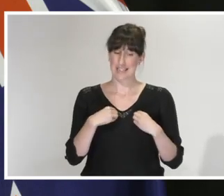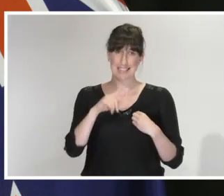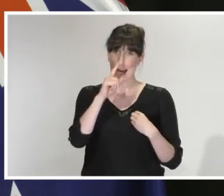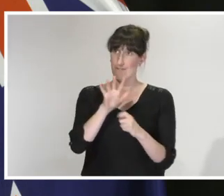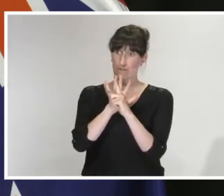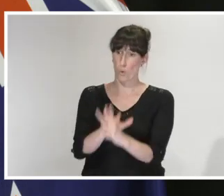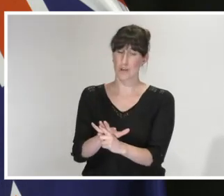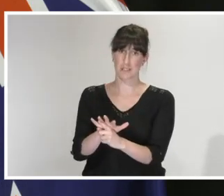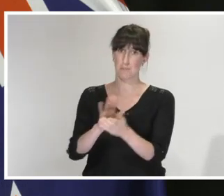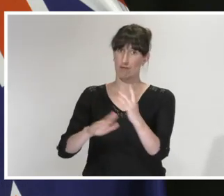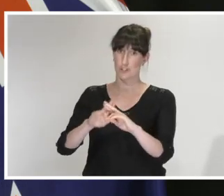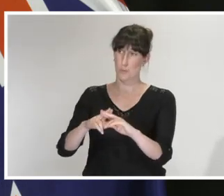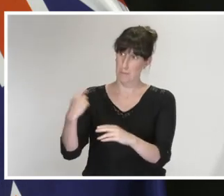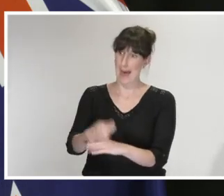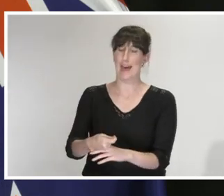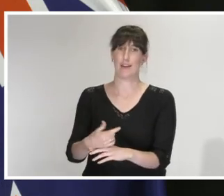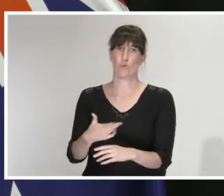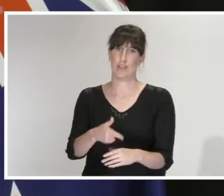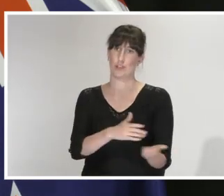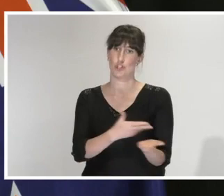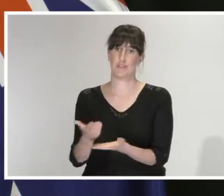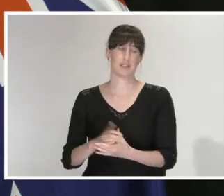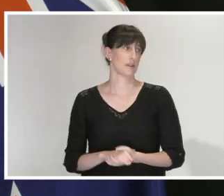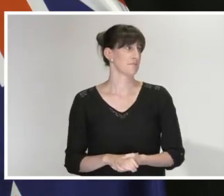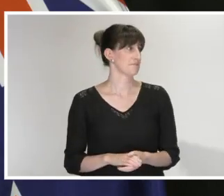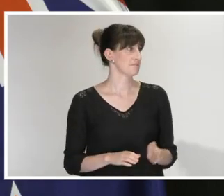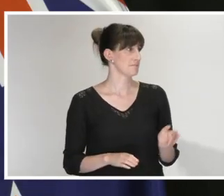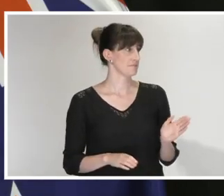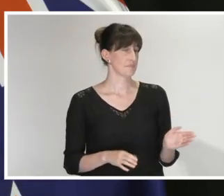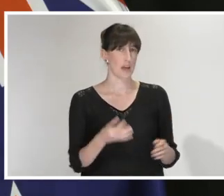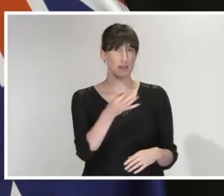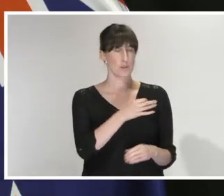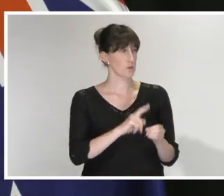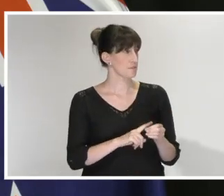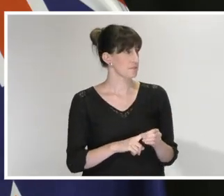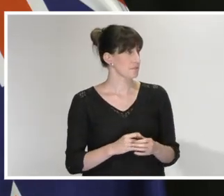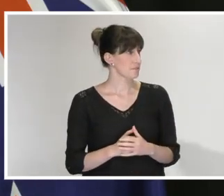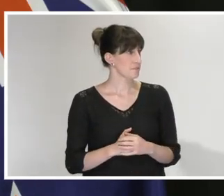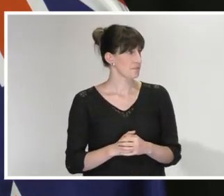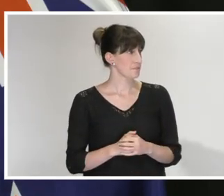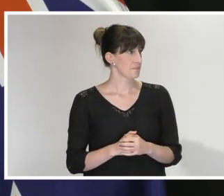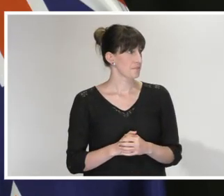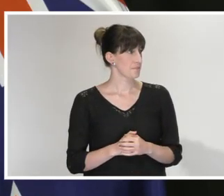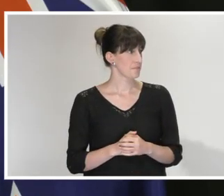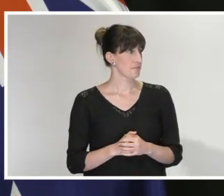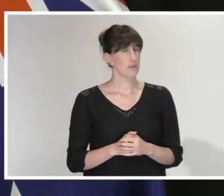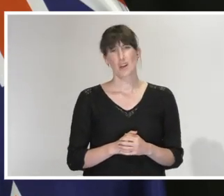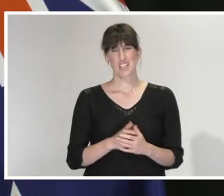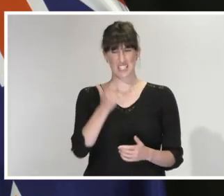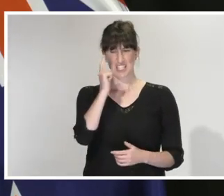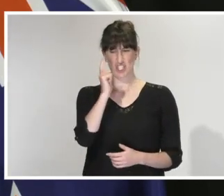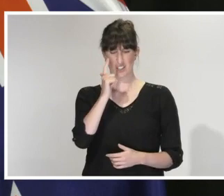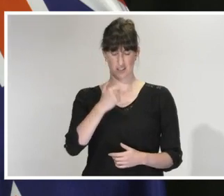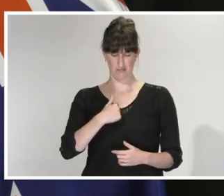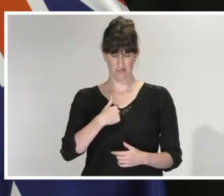those fees. Some parents... We'll come back over here. What role will teachers have amongst all this? Because a lot of them are still